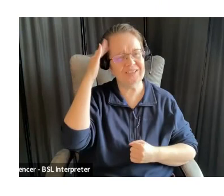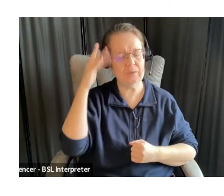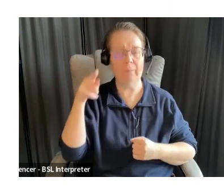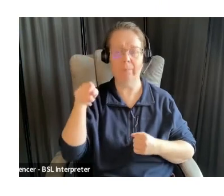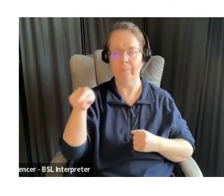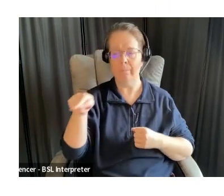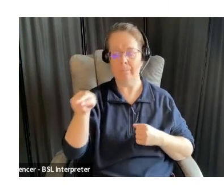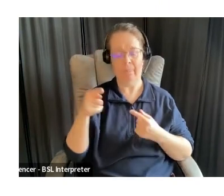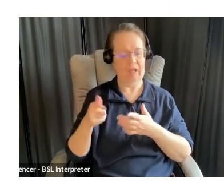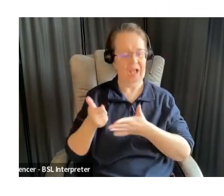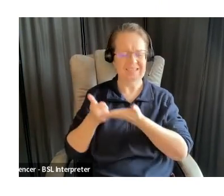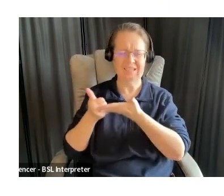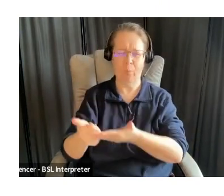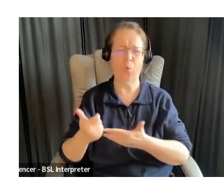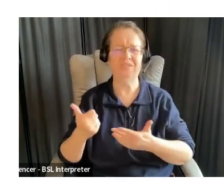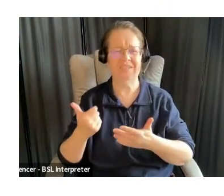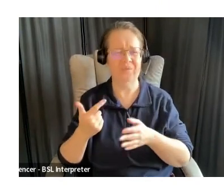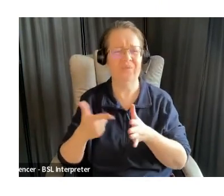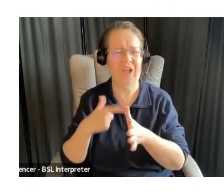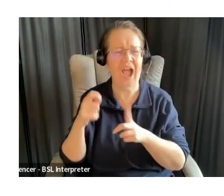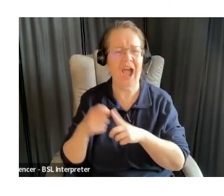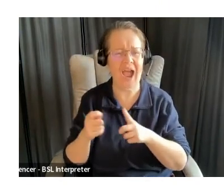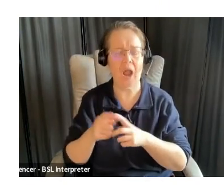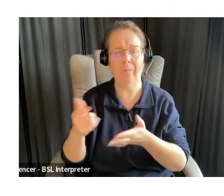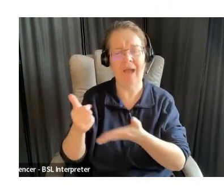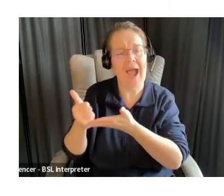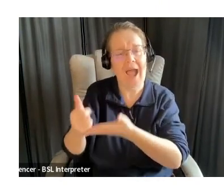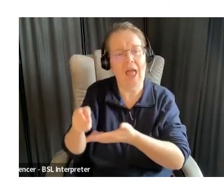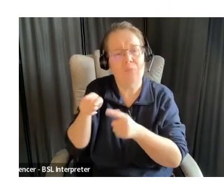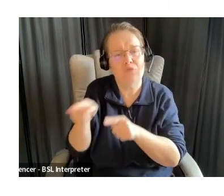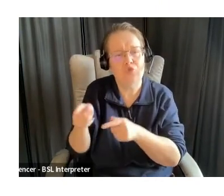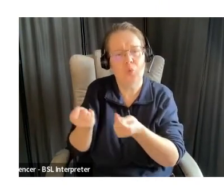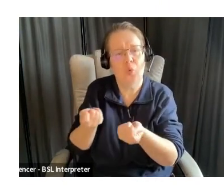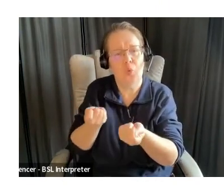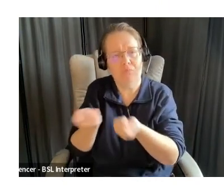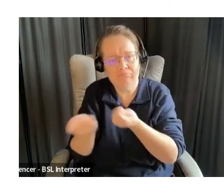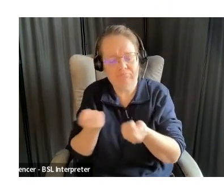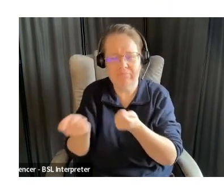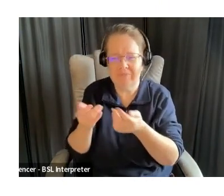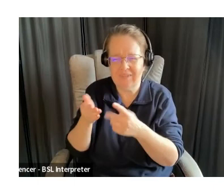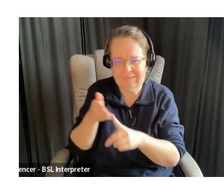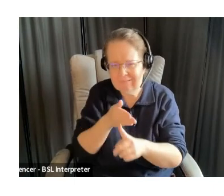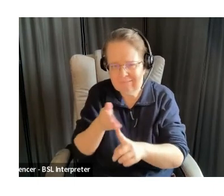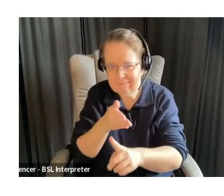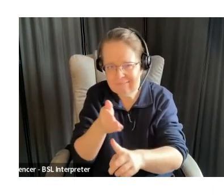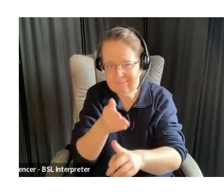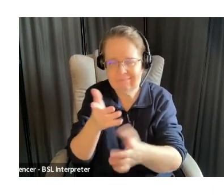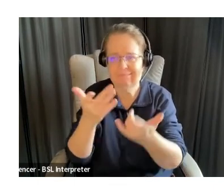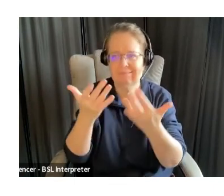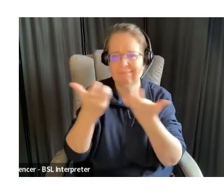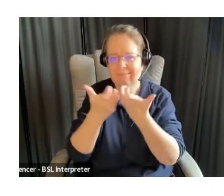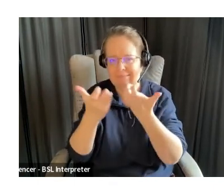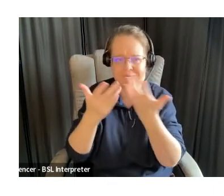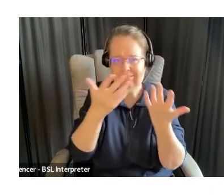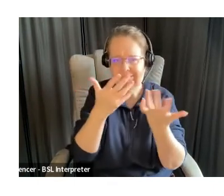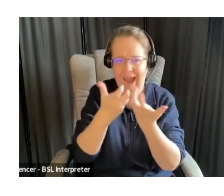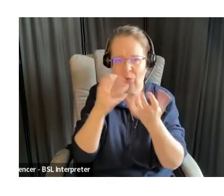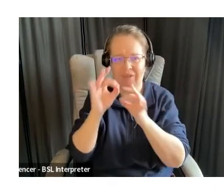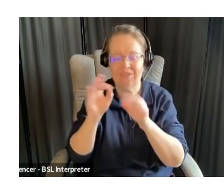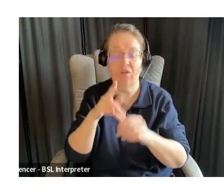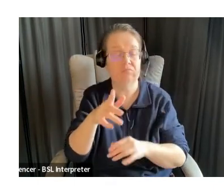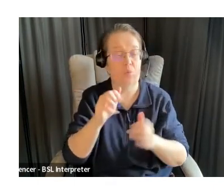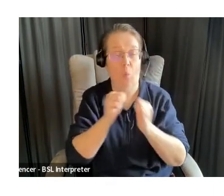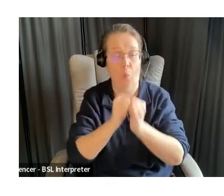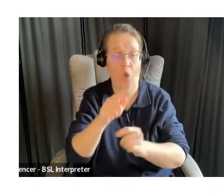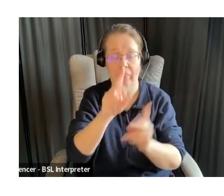supportive app that allows you to navigate and manage interviewing. If you haven't seen it, please feel free to check it